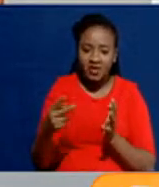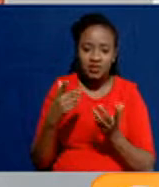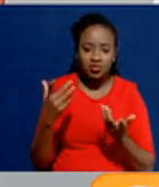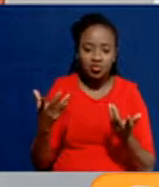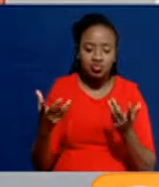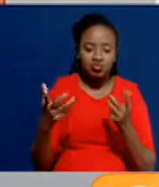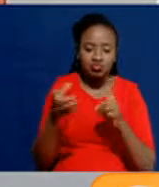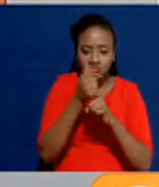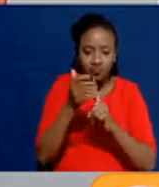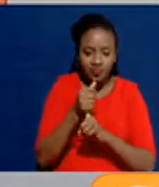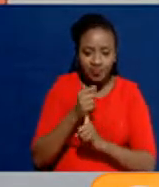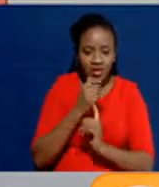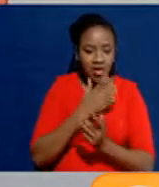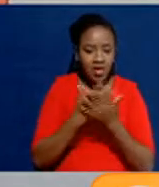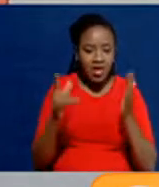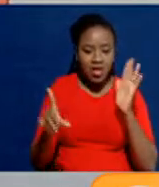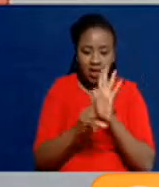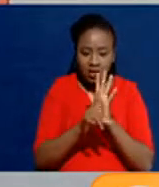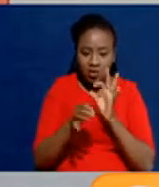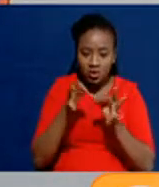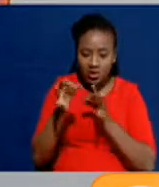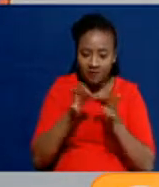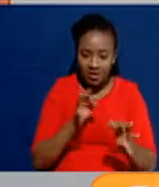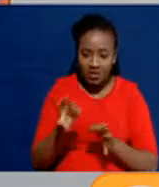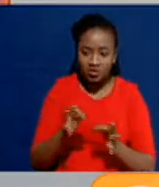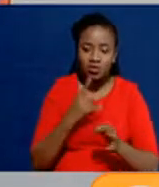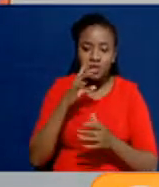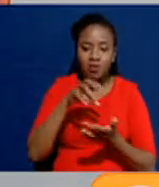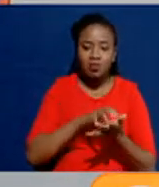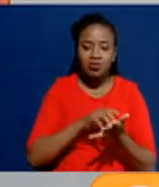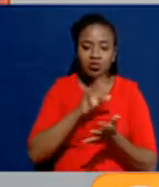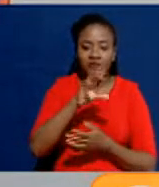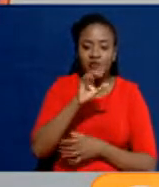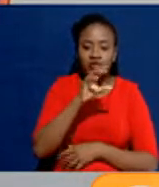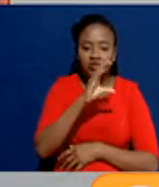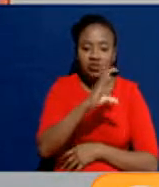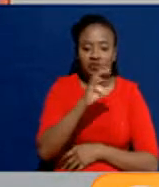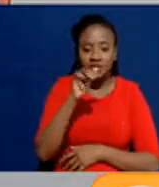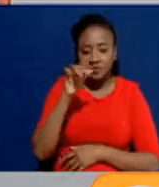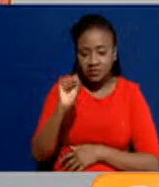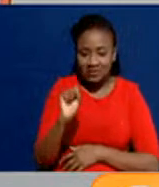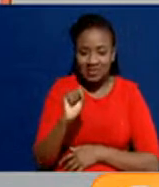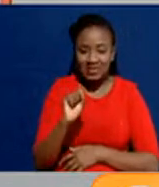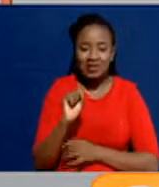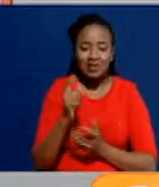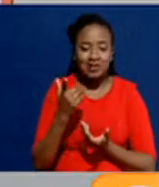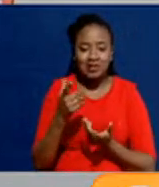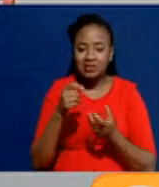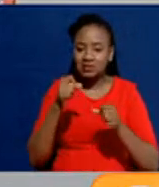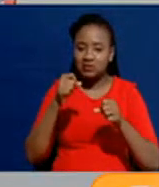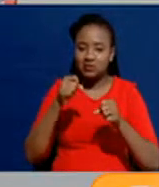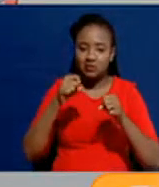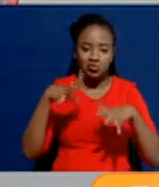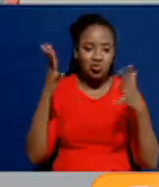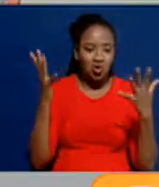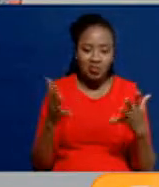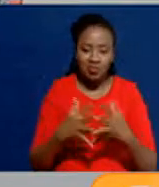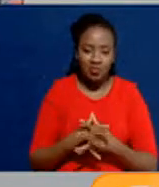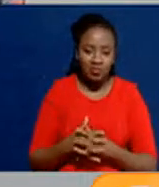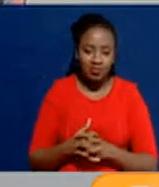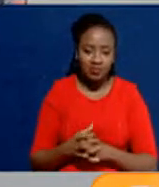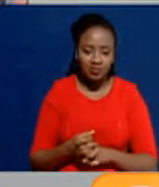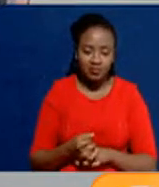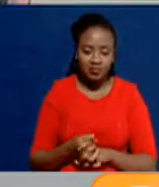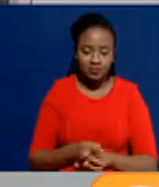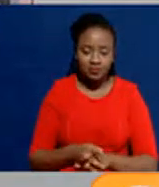legal definition, the position of chief administrative secretary was dead on arrival, at least in the